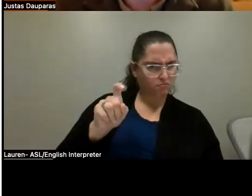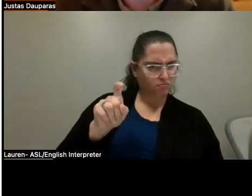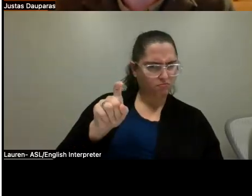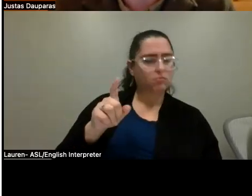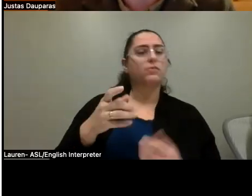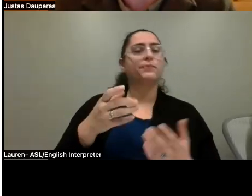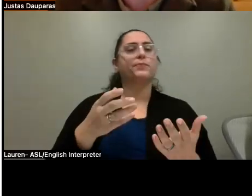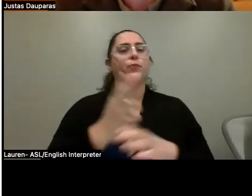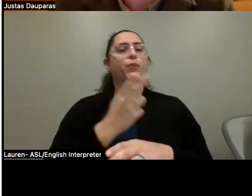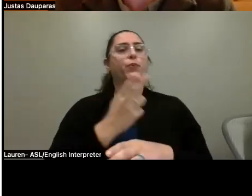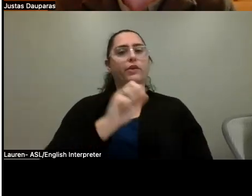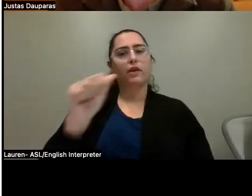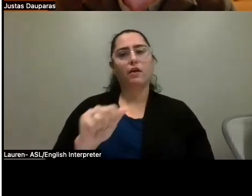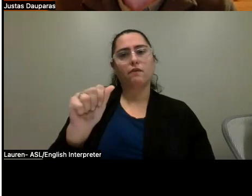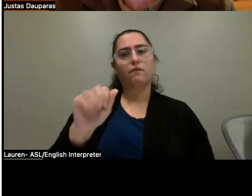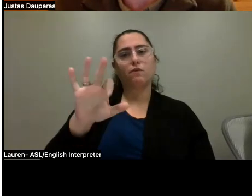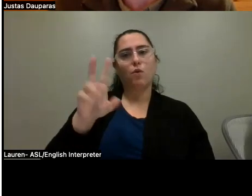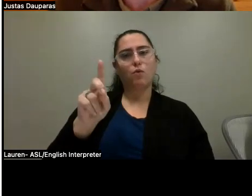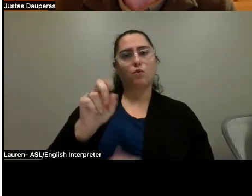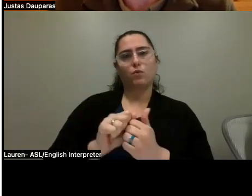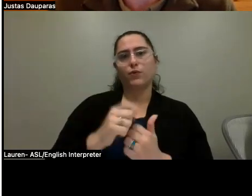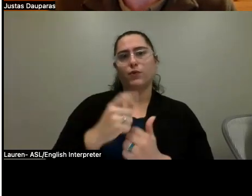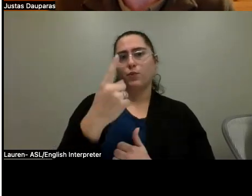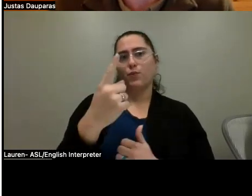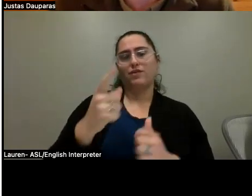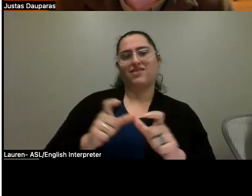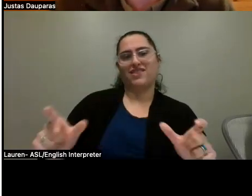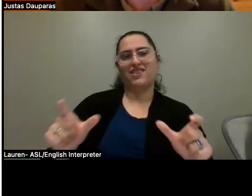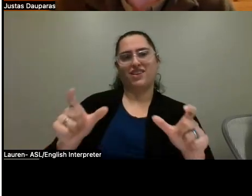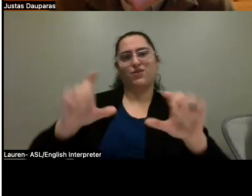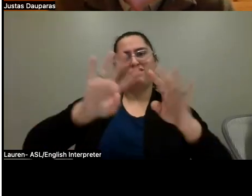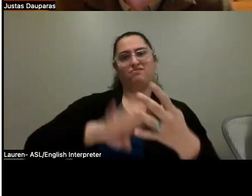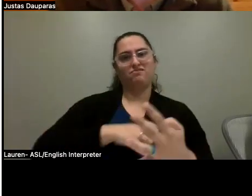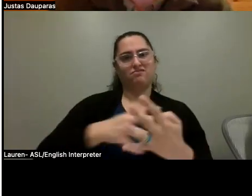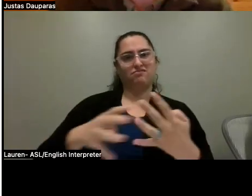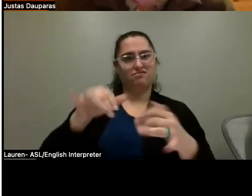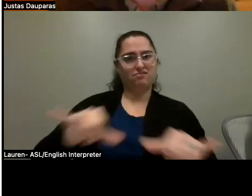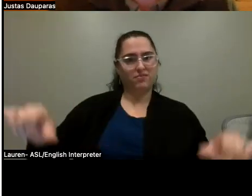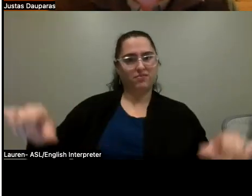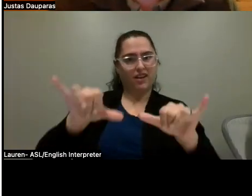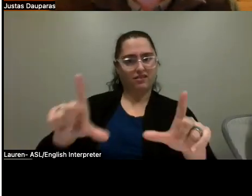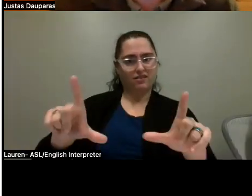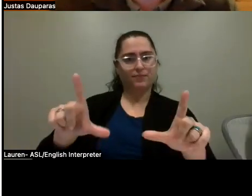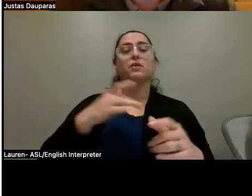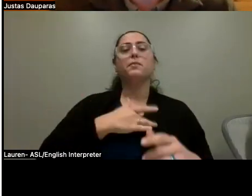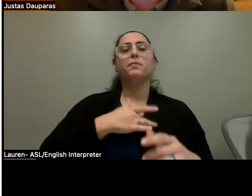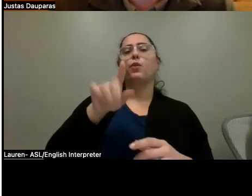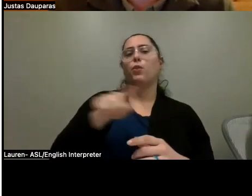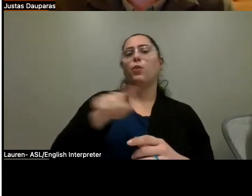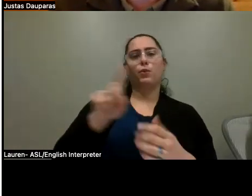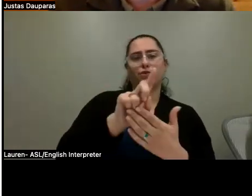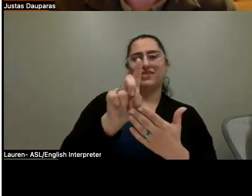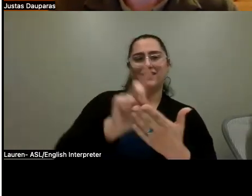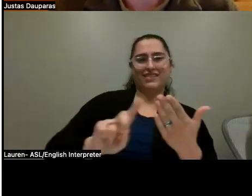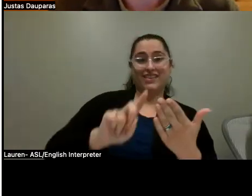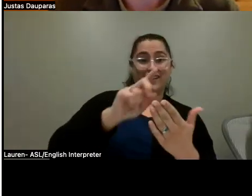using AlphaFold in this single sequence regime, because often these sequences, these design sequences are quite different from the native